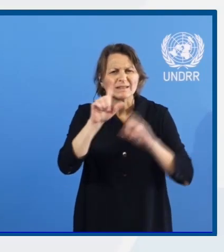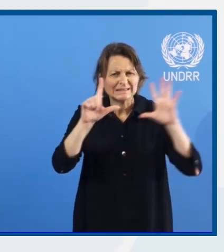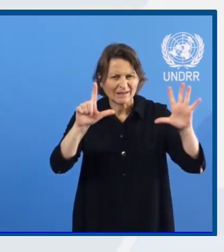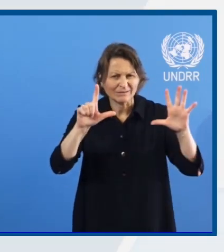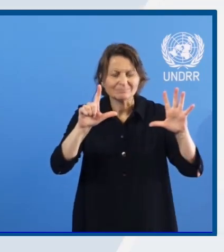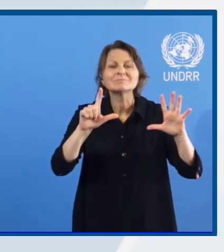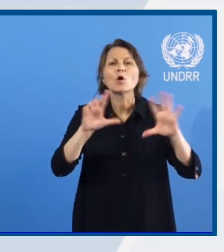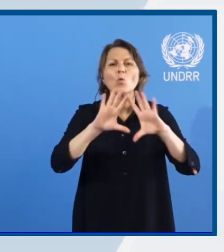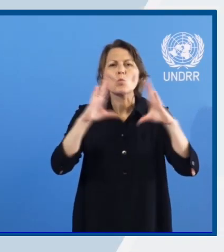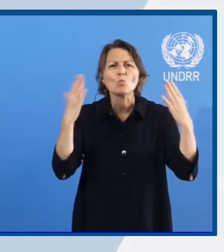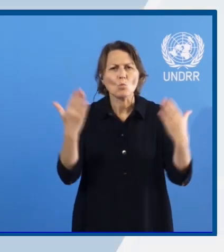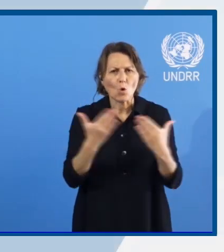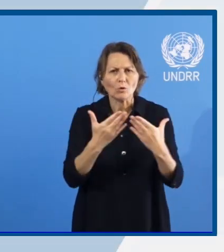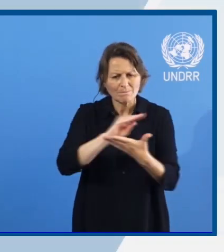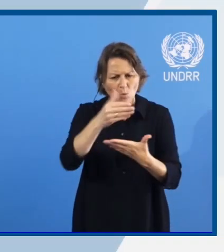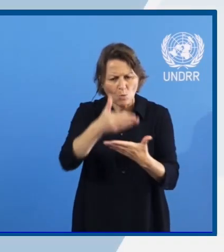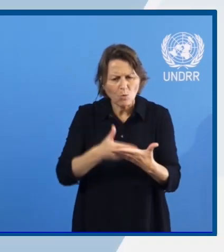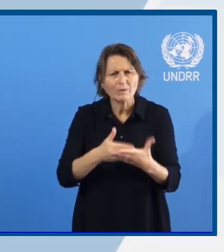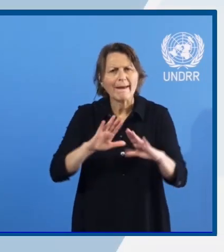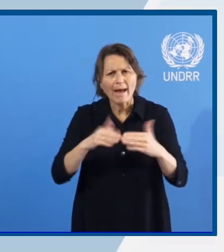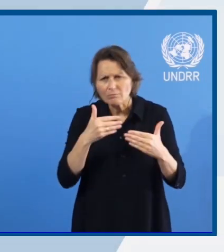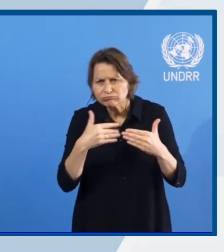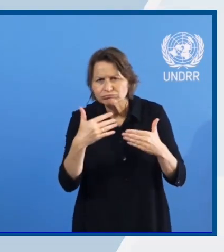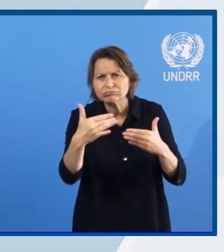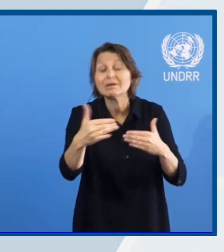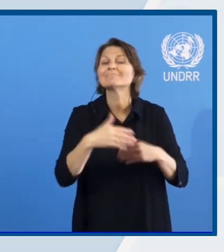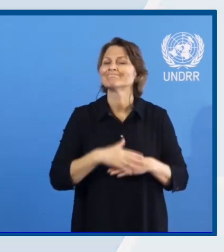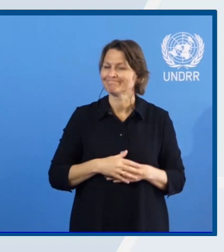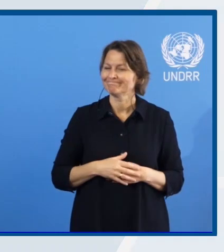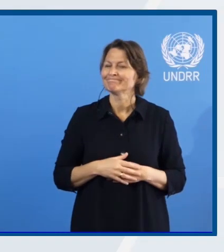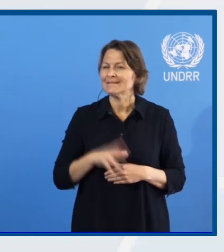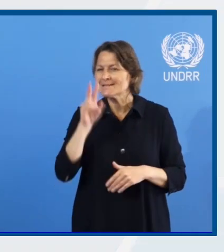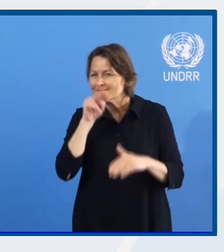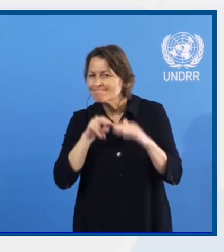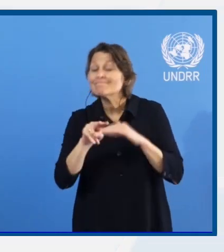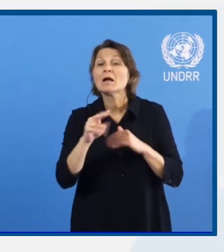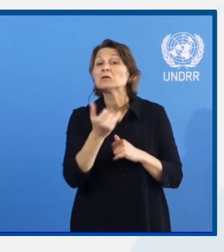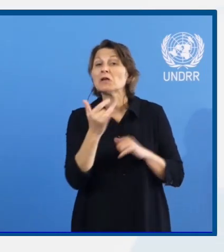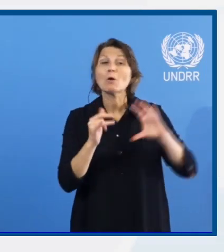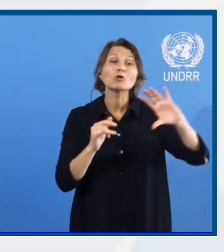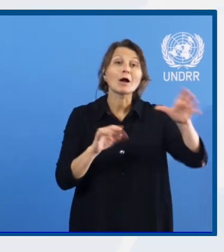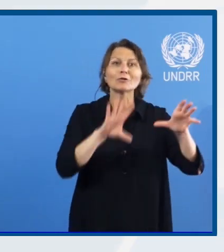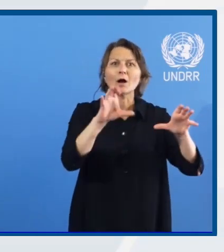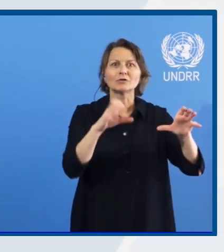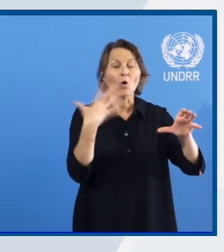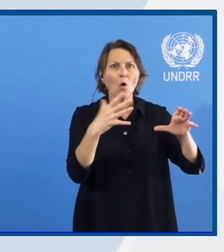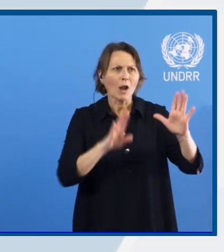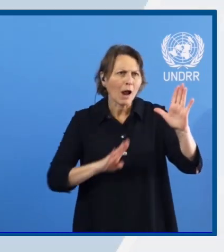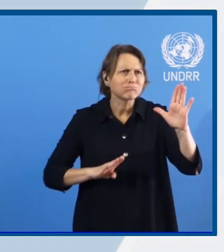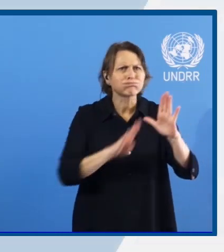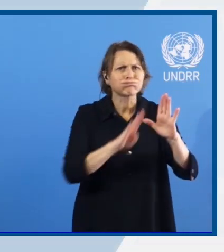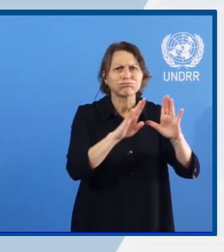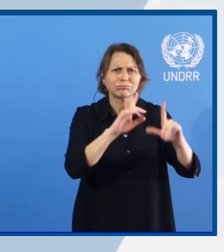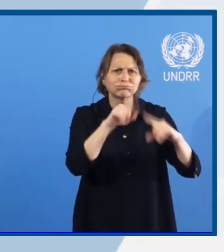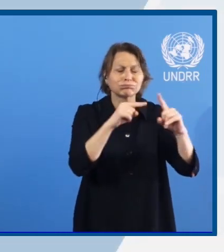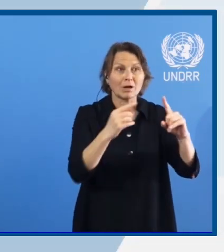that demonstrated that some countries have grown, are richer than others, not because they've grown faster, but because they've